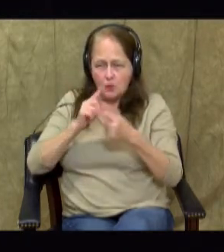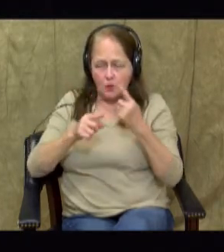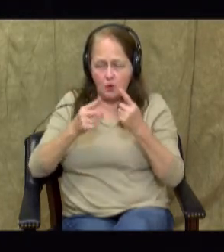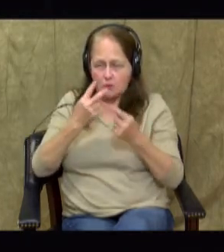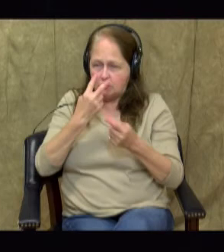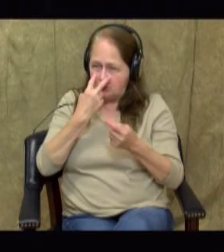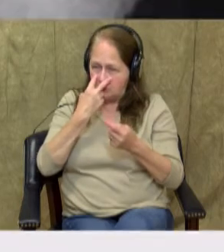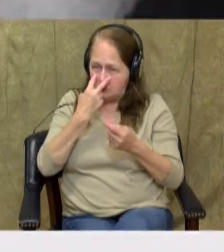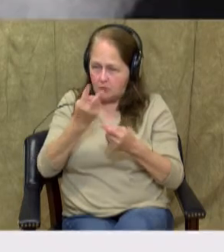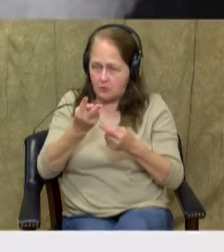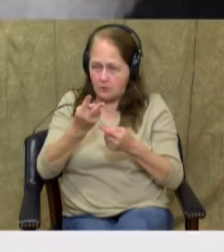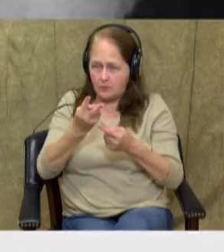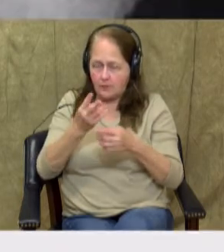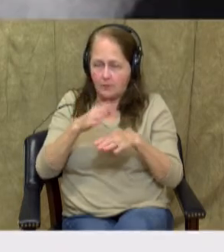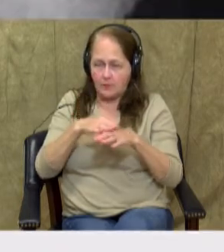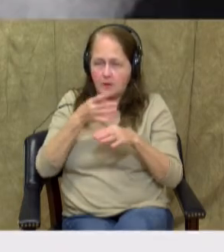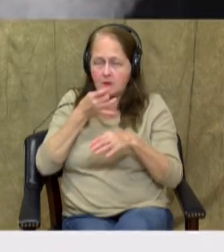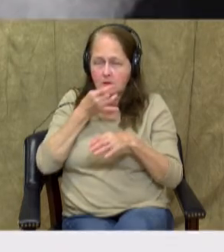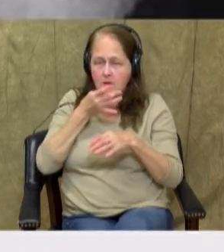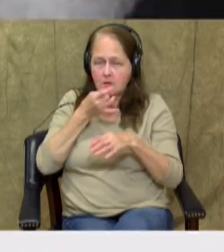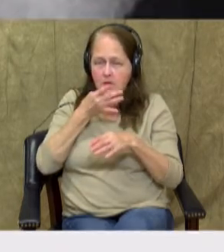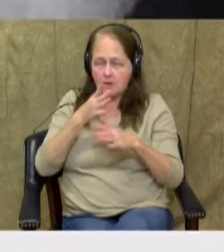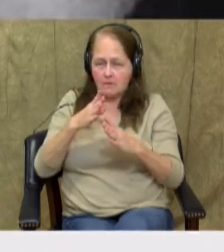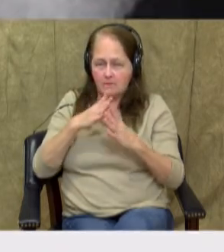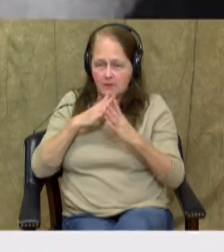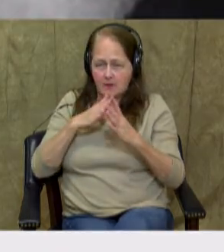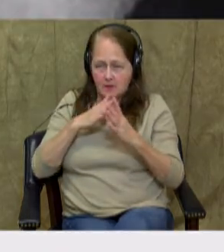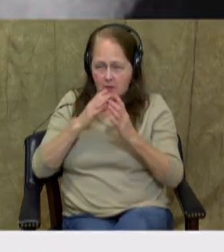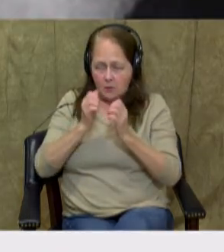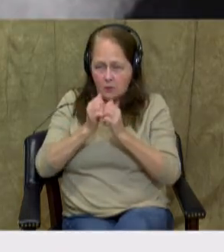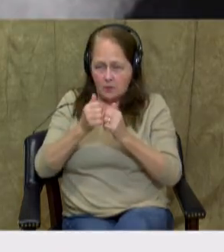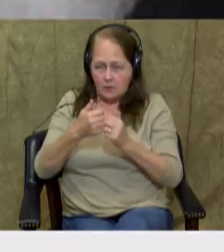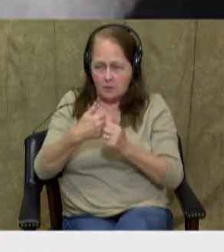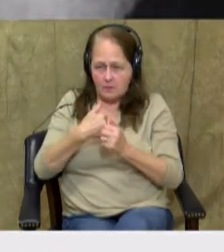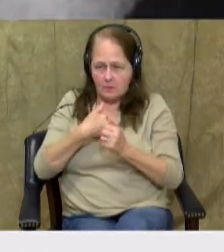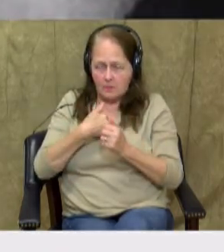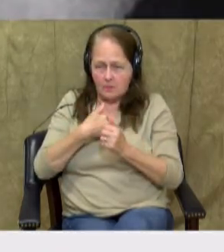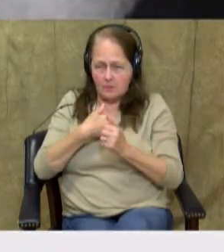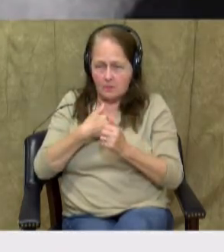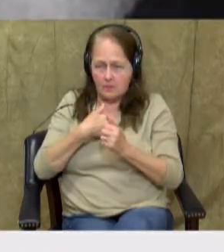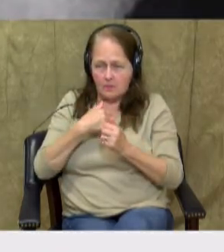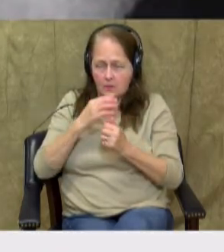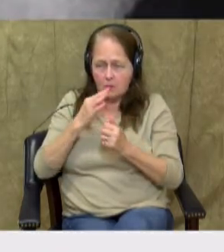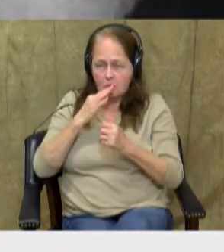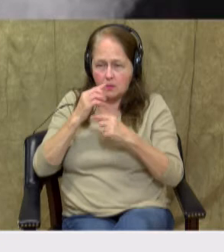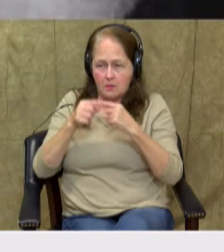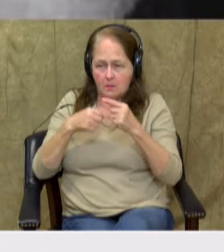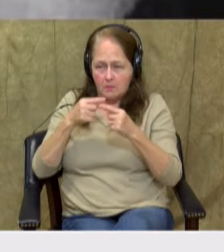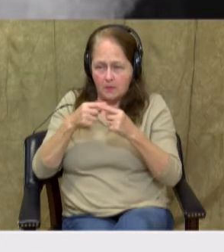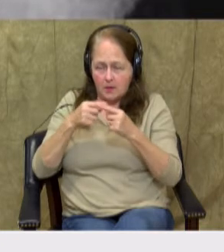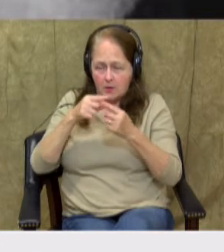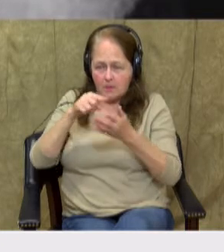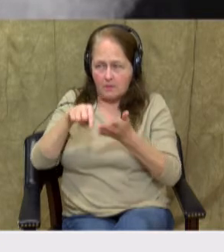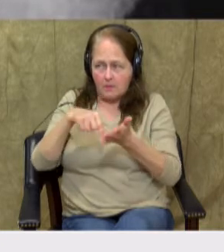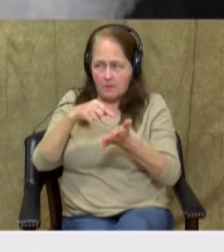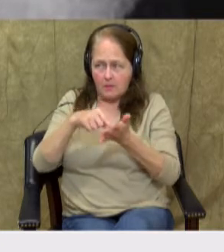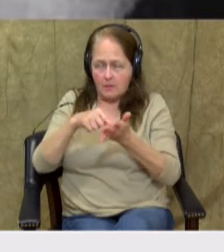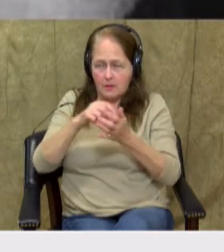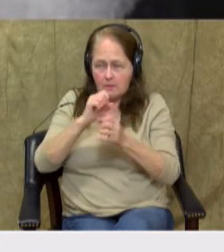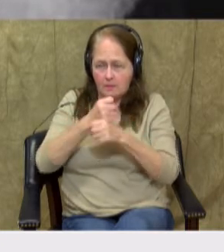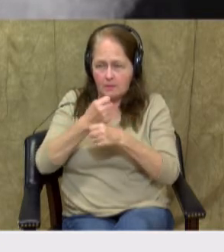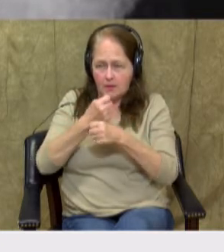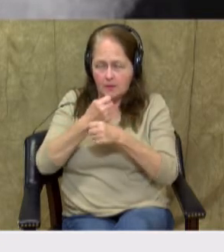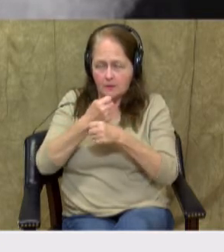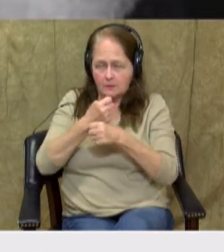minute. If we want to come back on with the lights now, that's fine with me. And let's chat about this and make some points